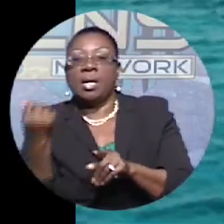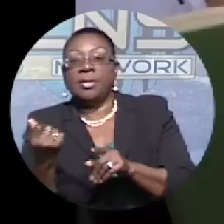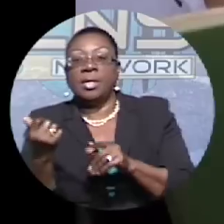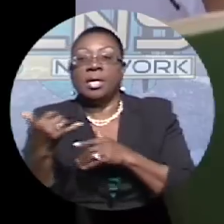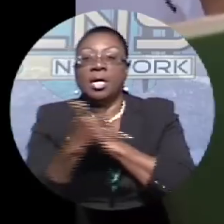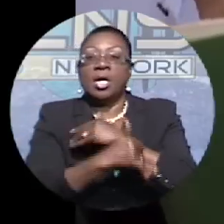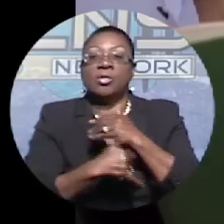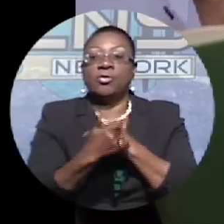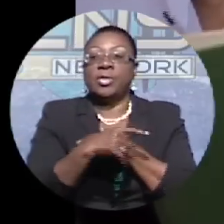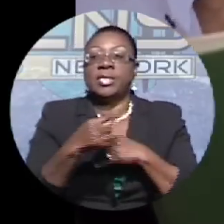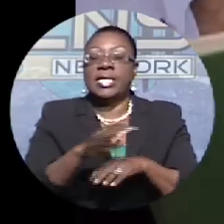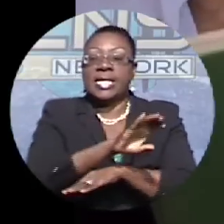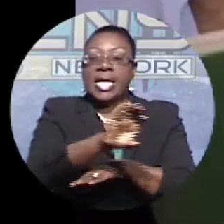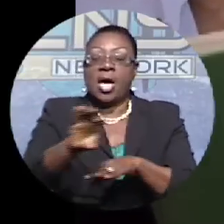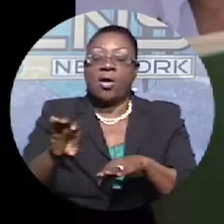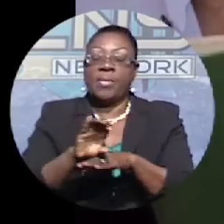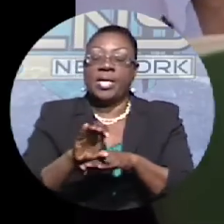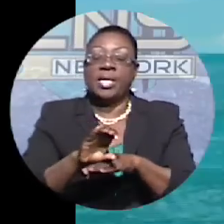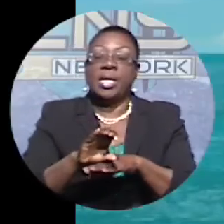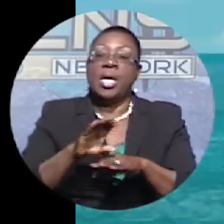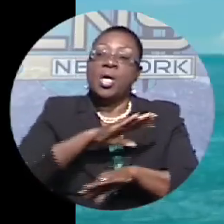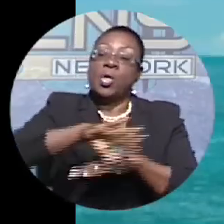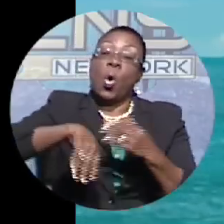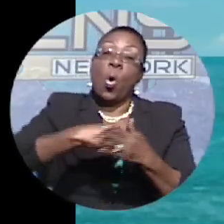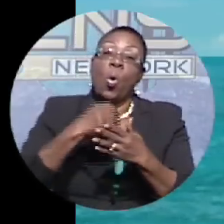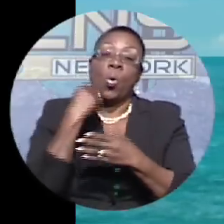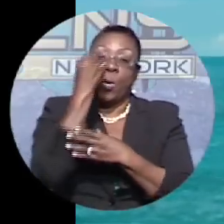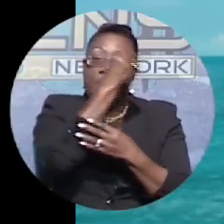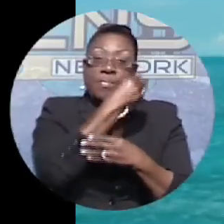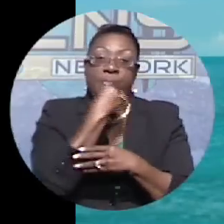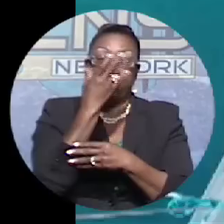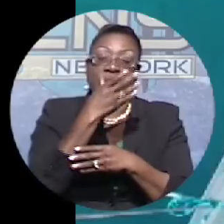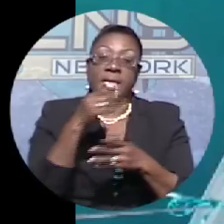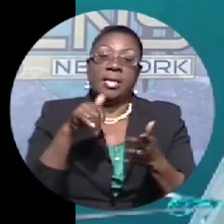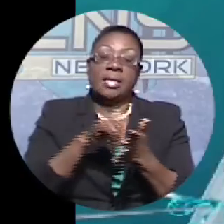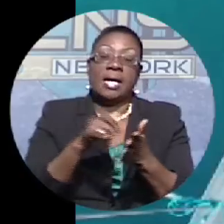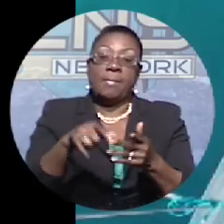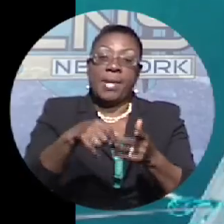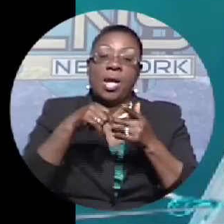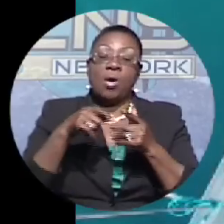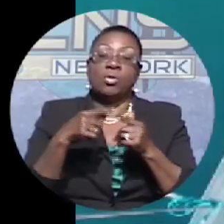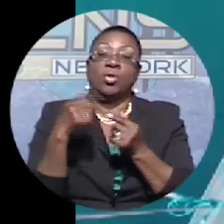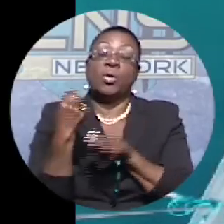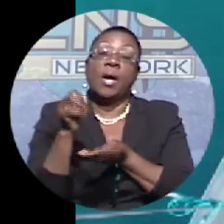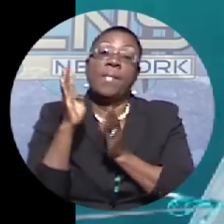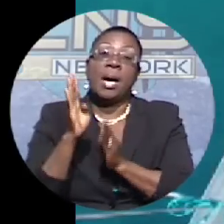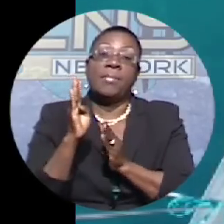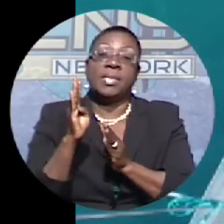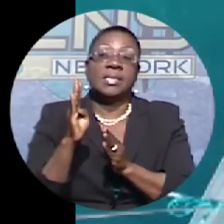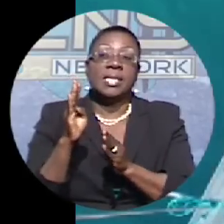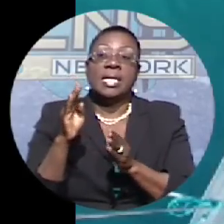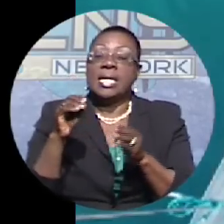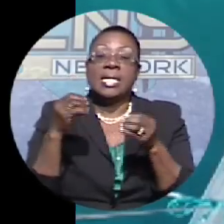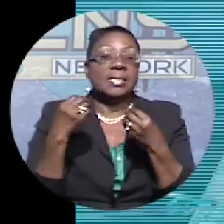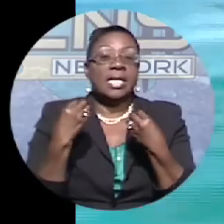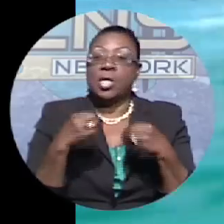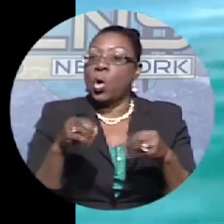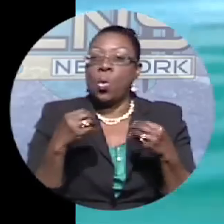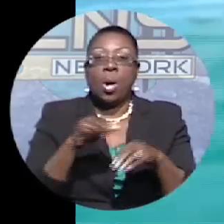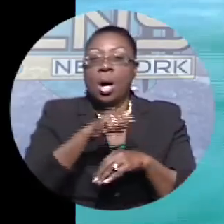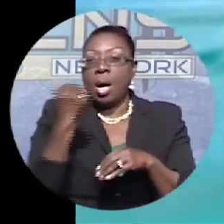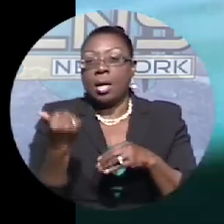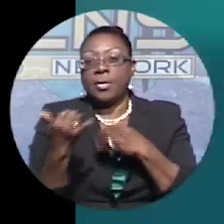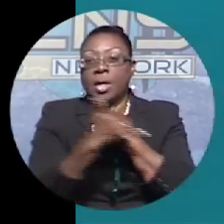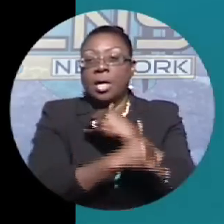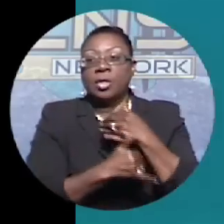ad. The whole beauty and all the dimensions of the Bahamas, that comes when we draw them in, but we get their attention in